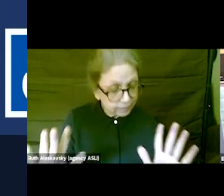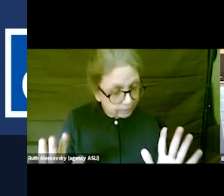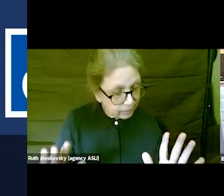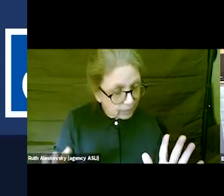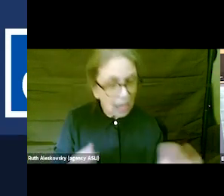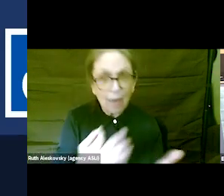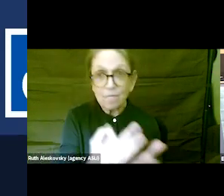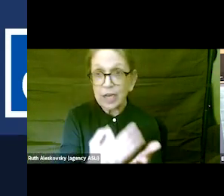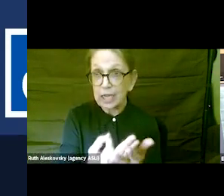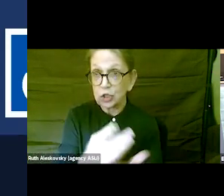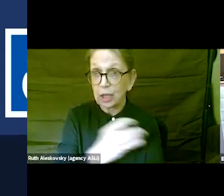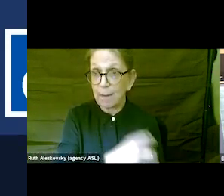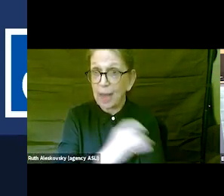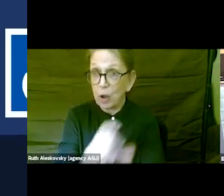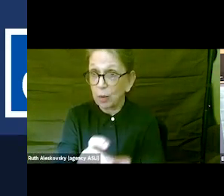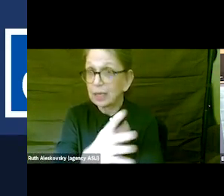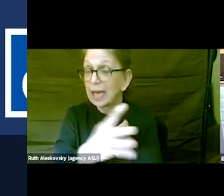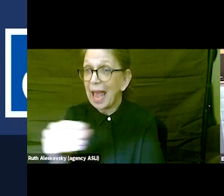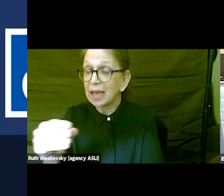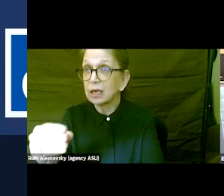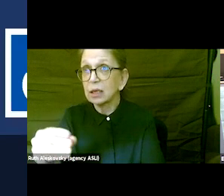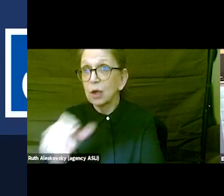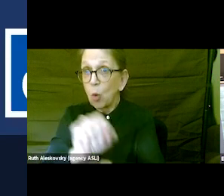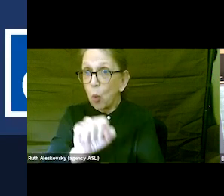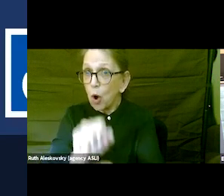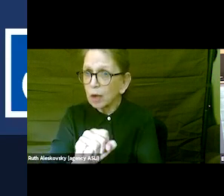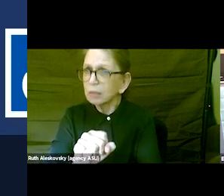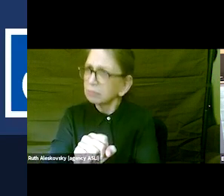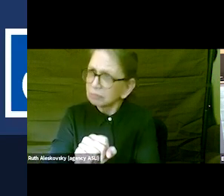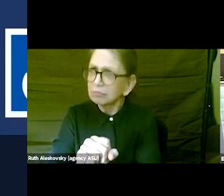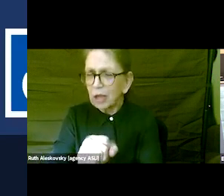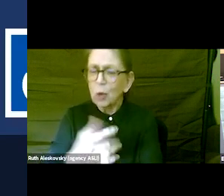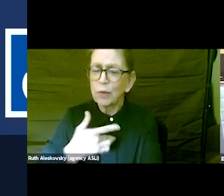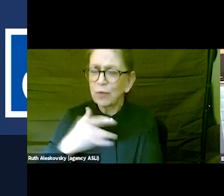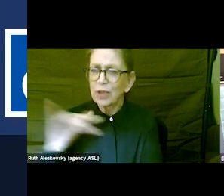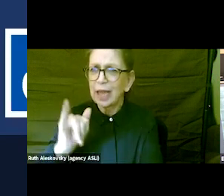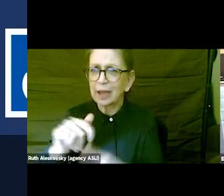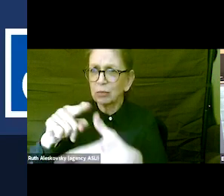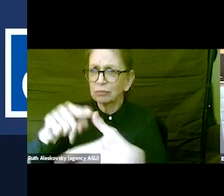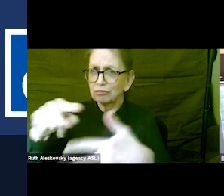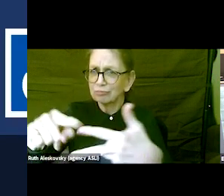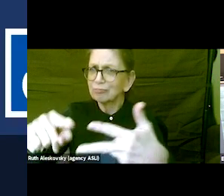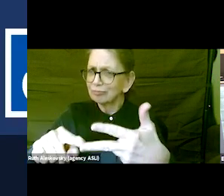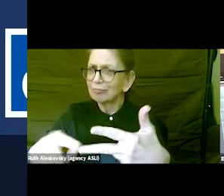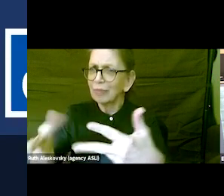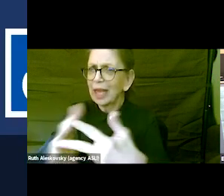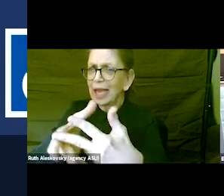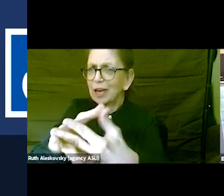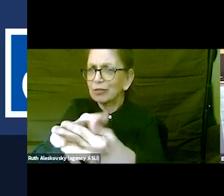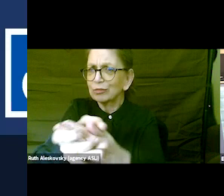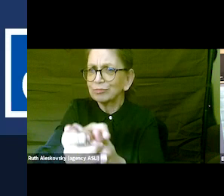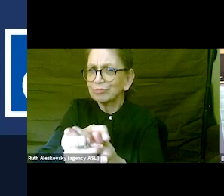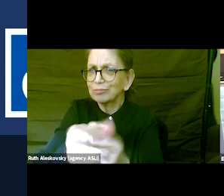empowerment, and also employment as sort of being a three-legged stool, right? It's to say that without